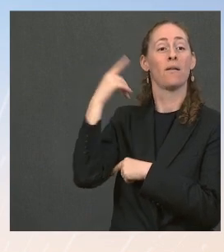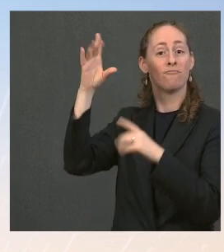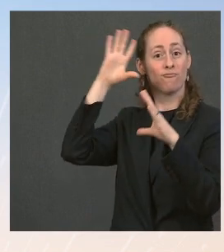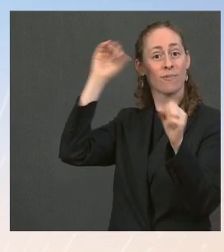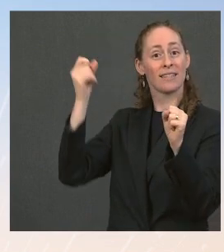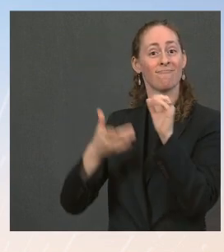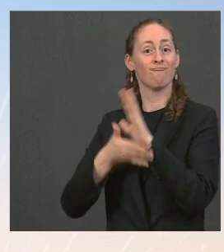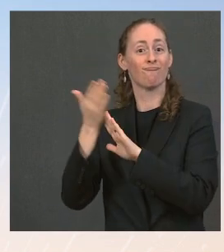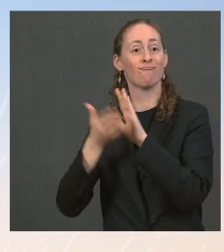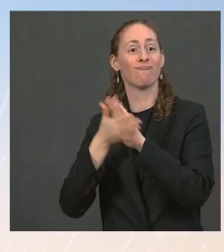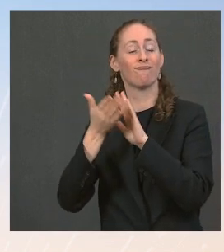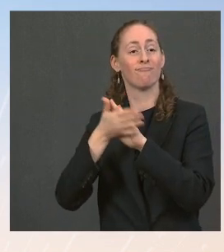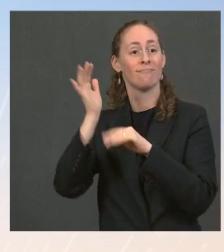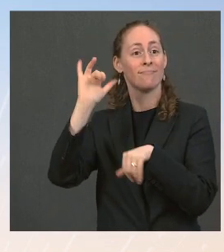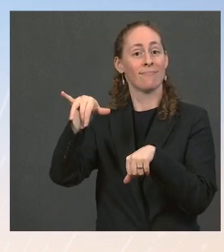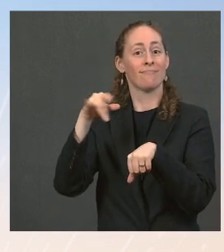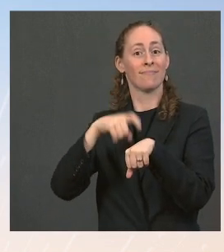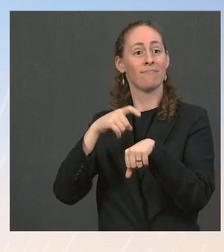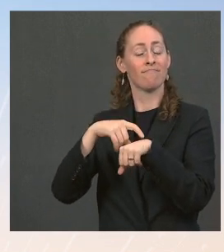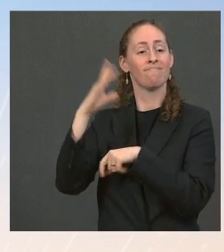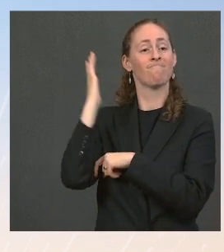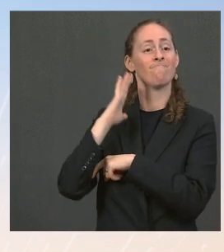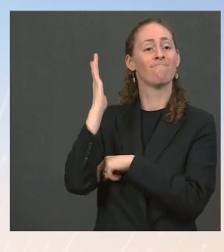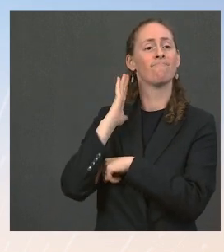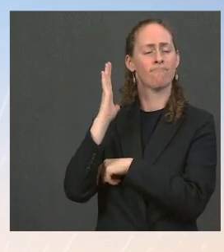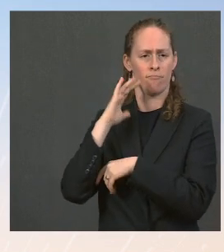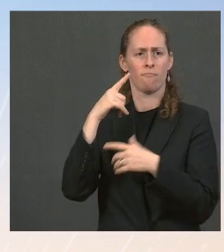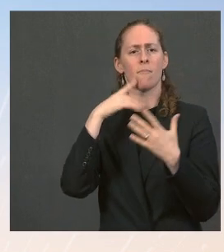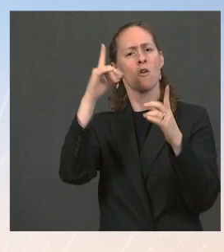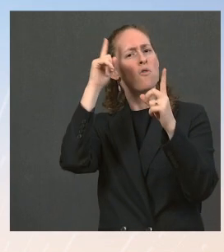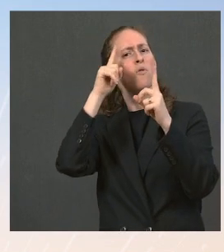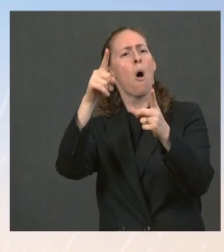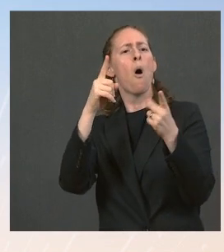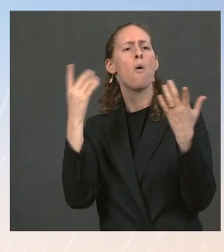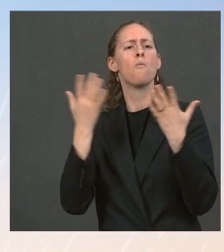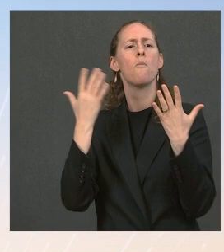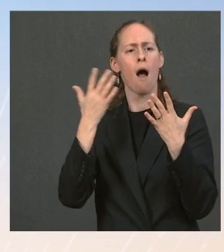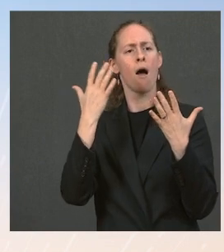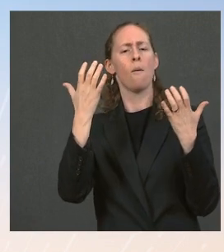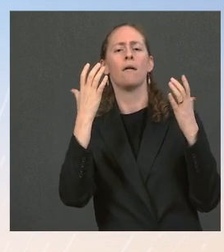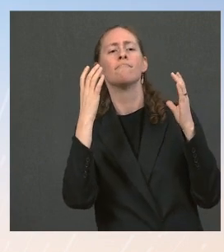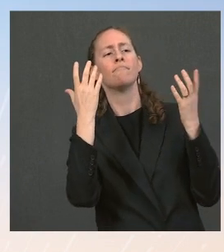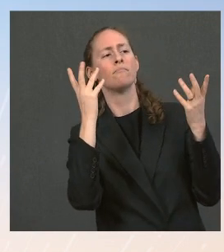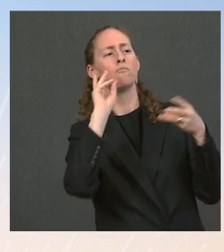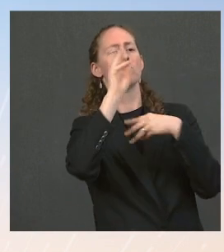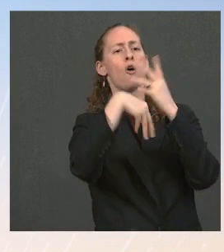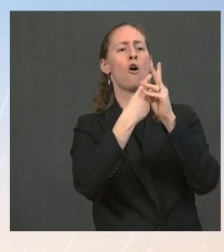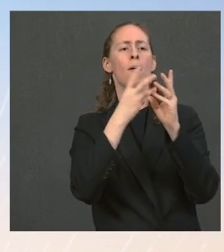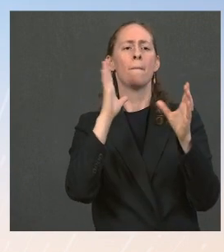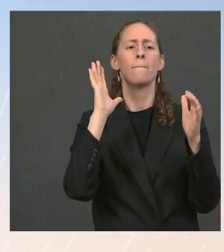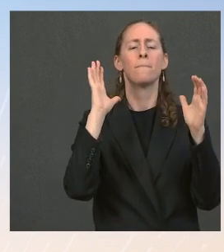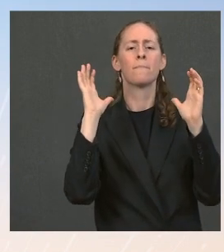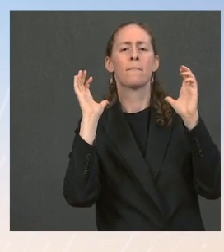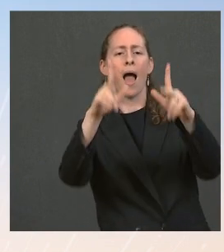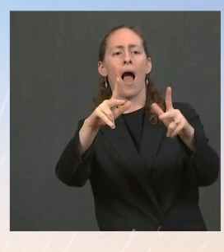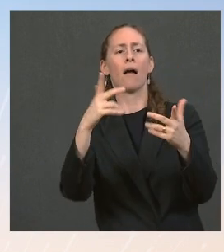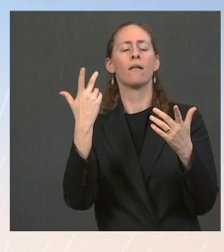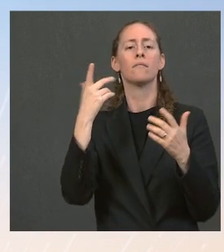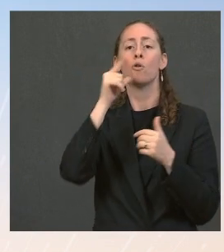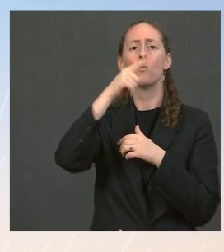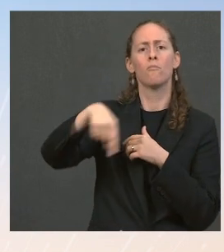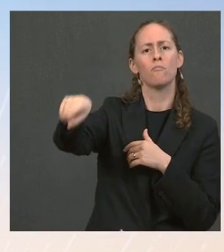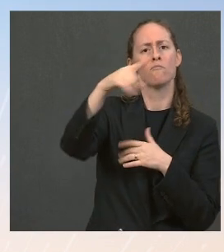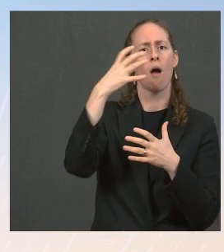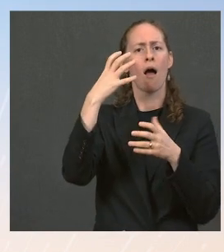the world and our historic role as a safe haven for refugees and asylum seekers. How does what's happening on the border right now with Haitian